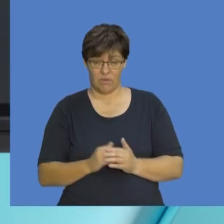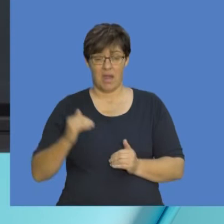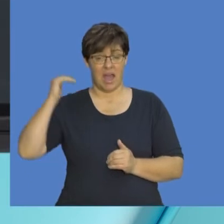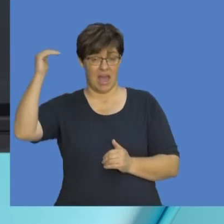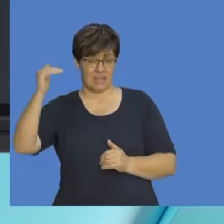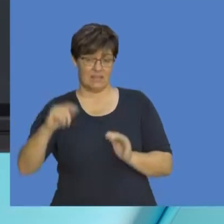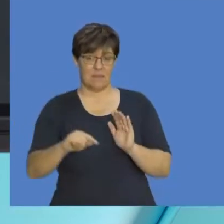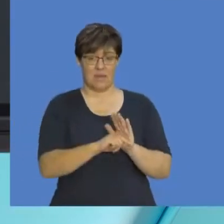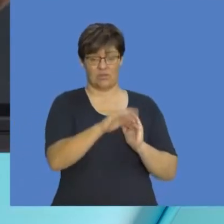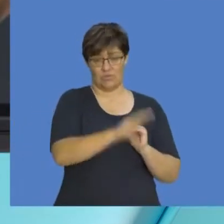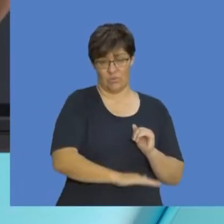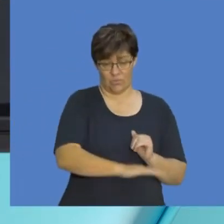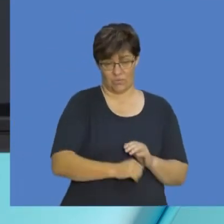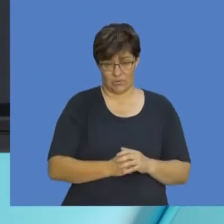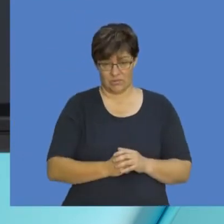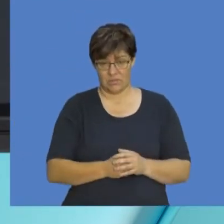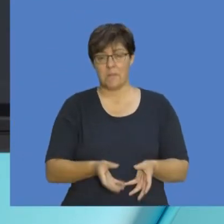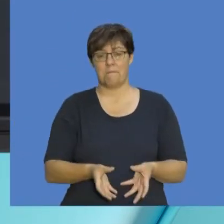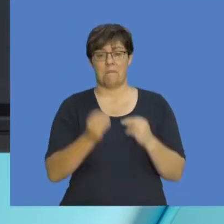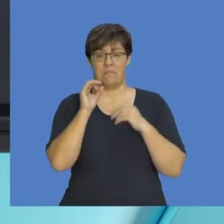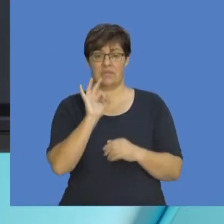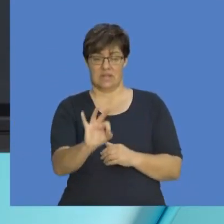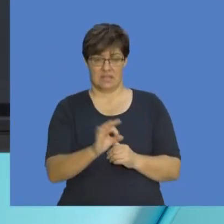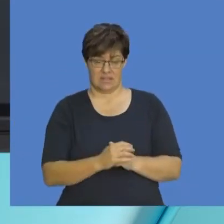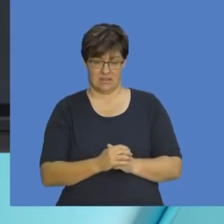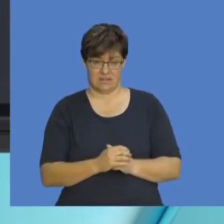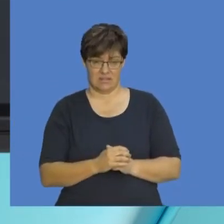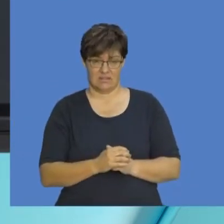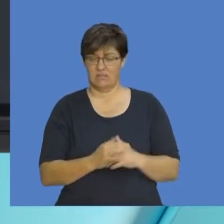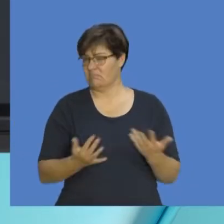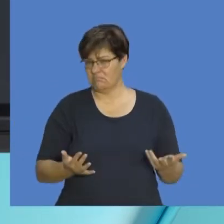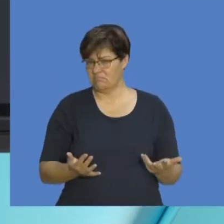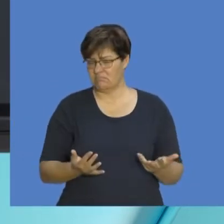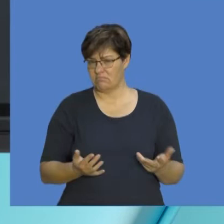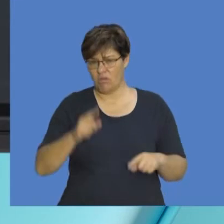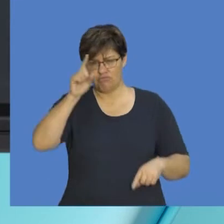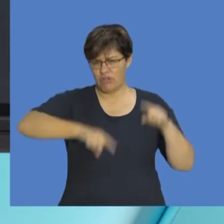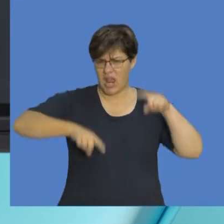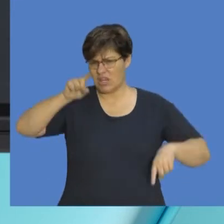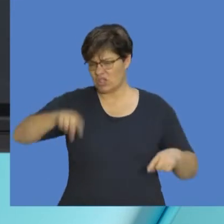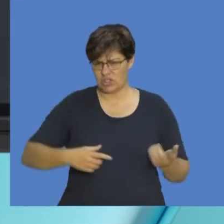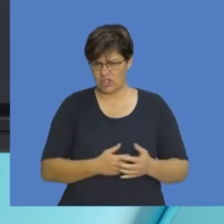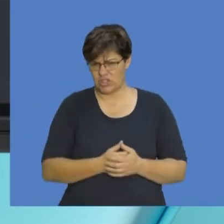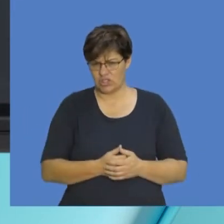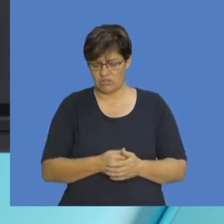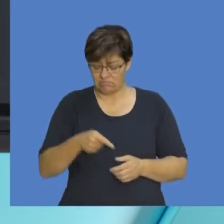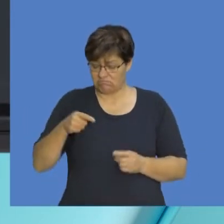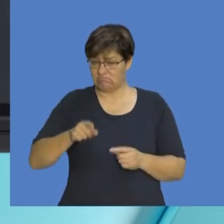MAT. The highest minus the lowest, we get 3. What about the